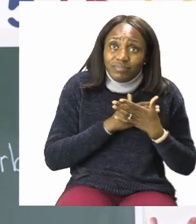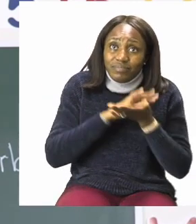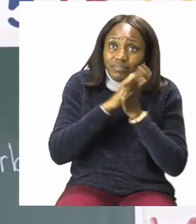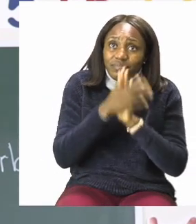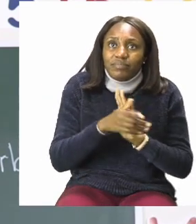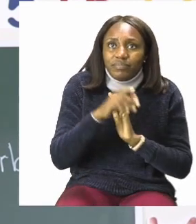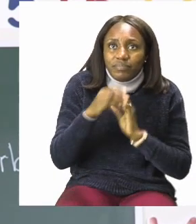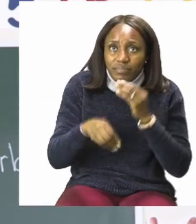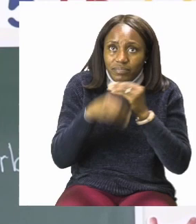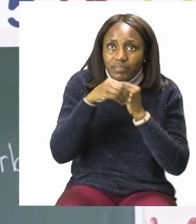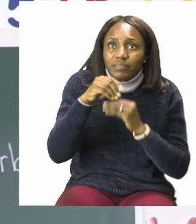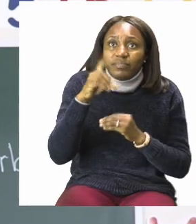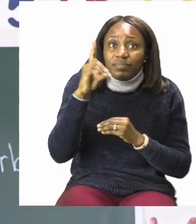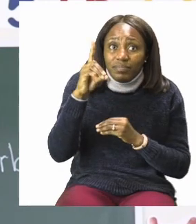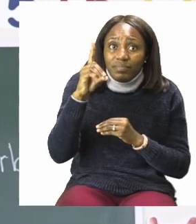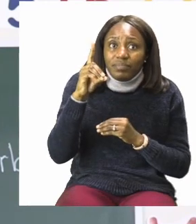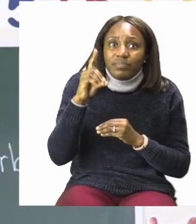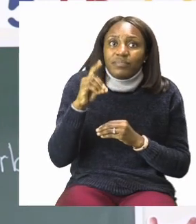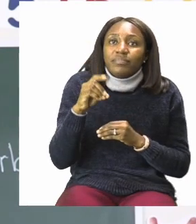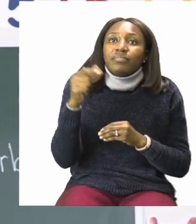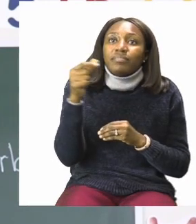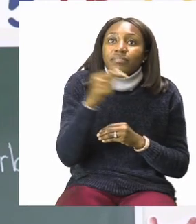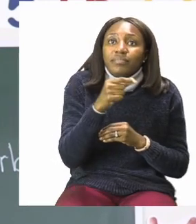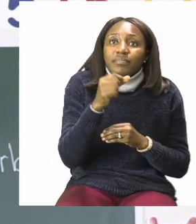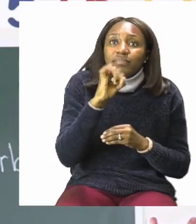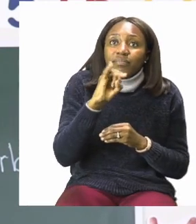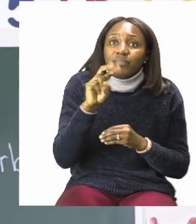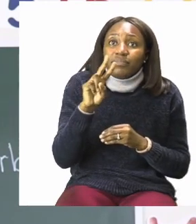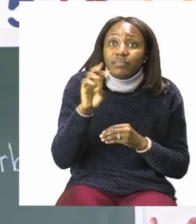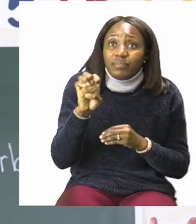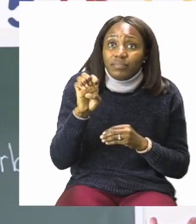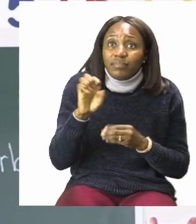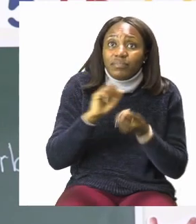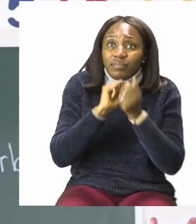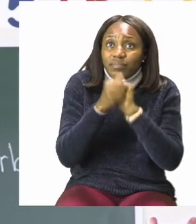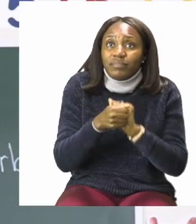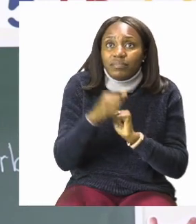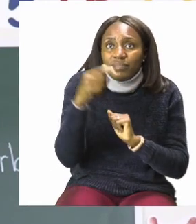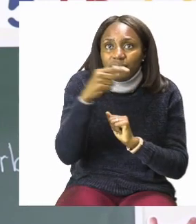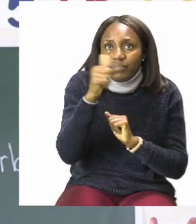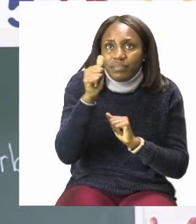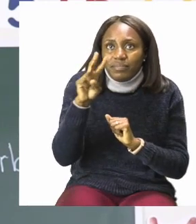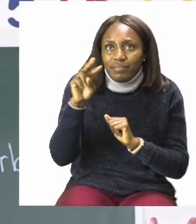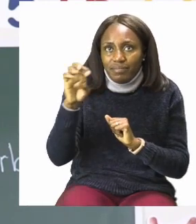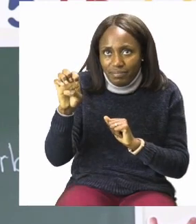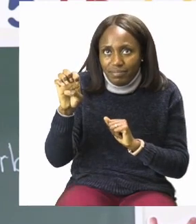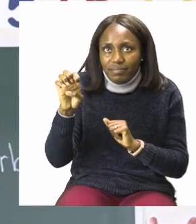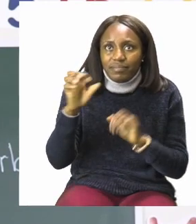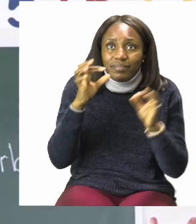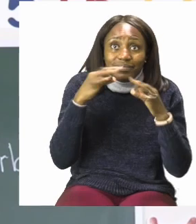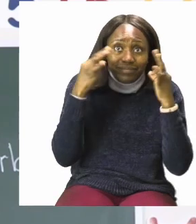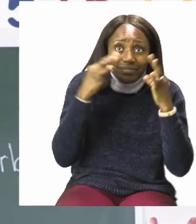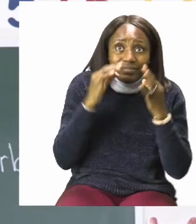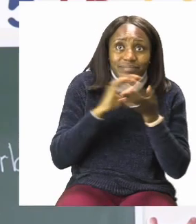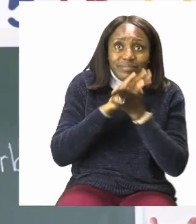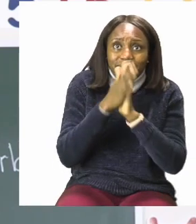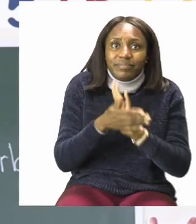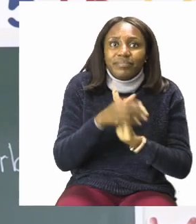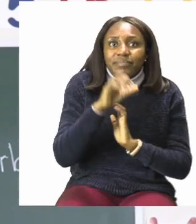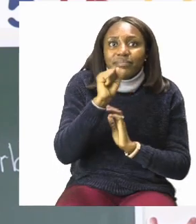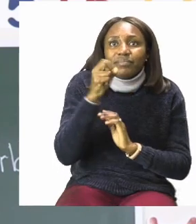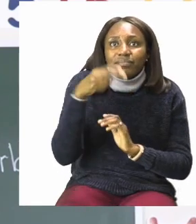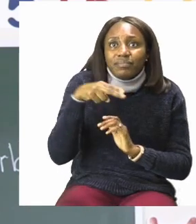loved, give turning into gave, sing turning into sung. Let's now take a look at